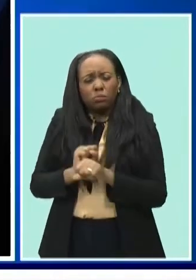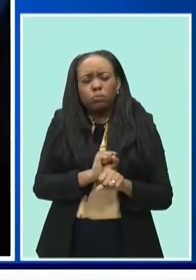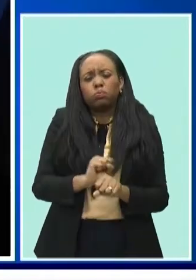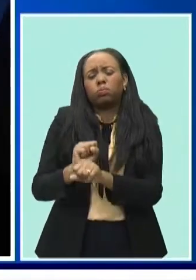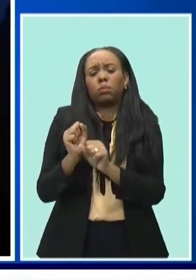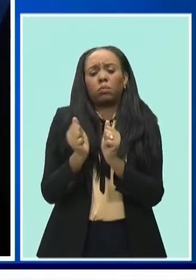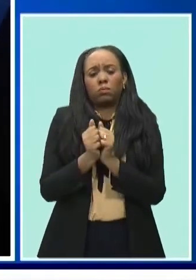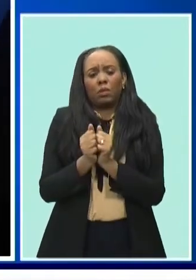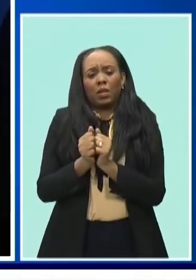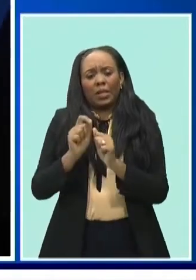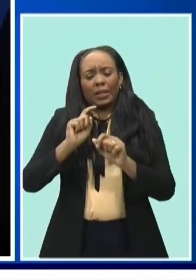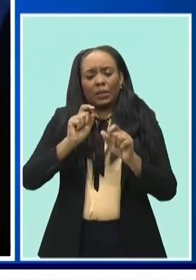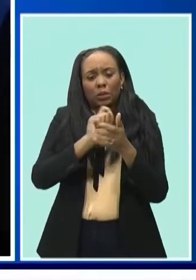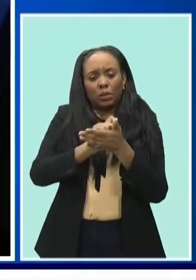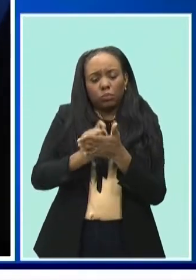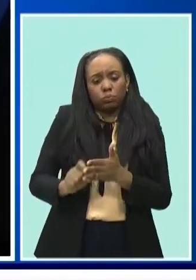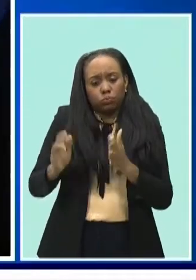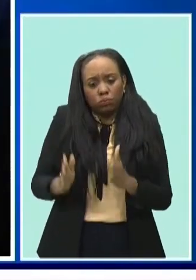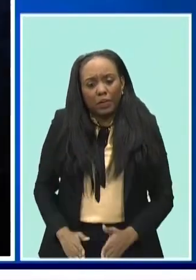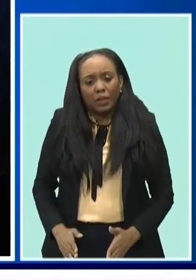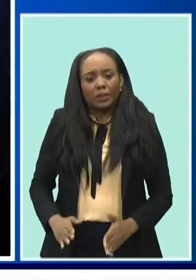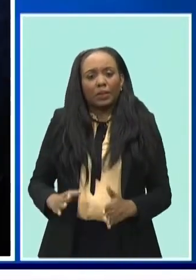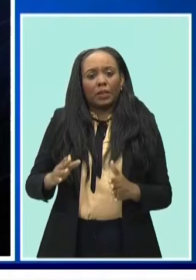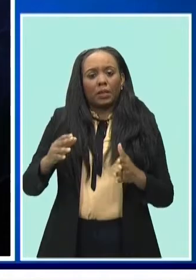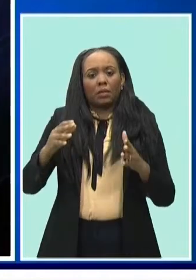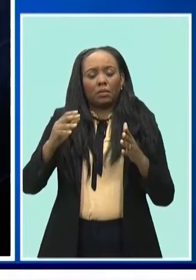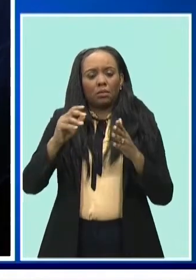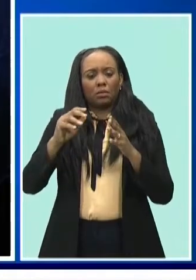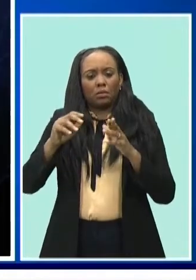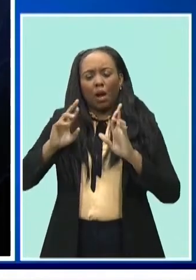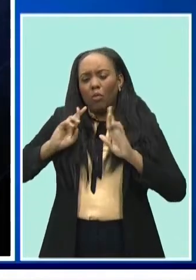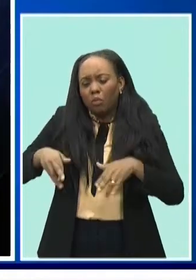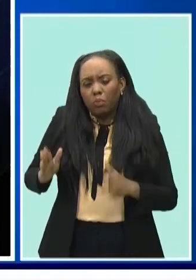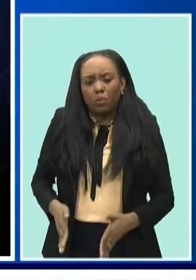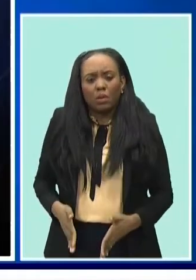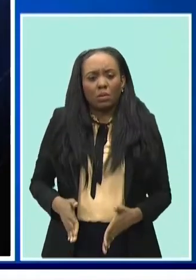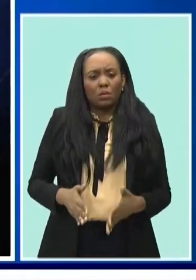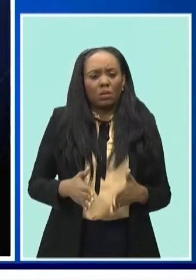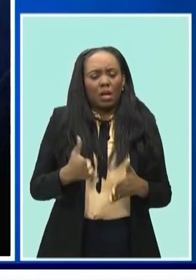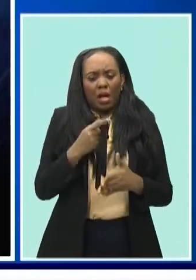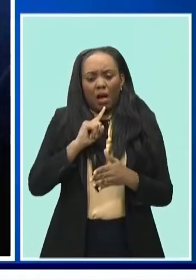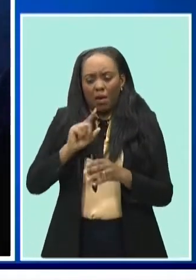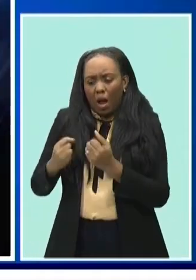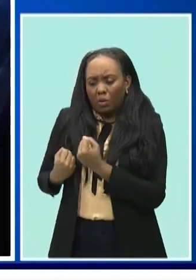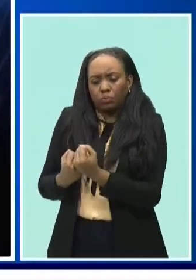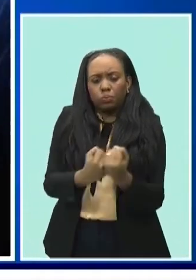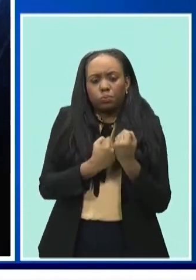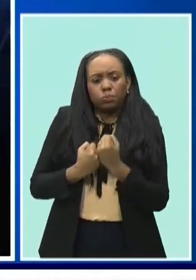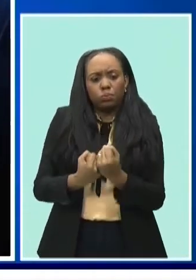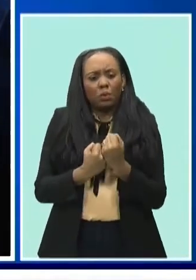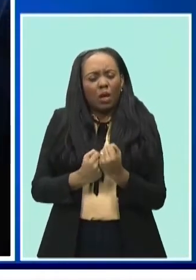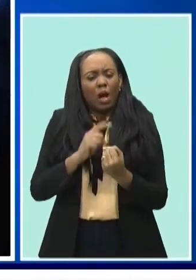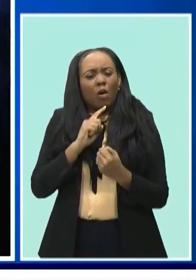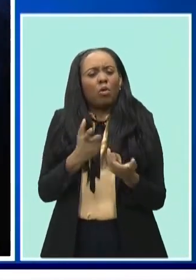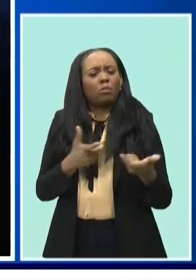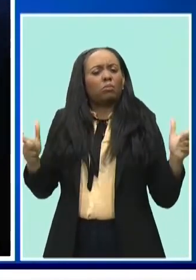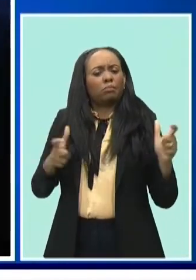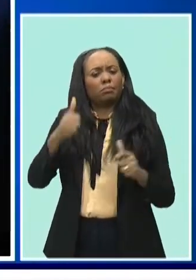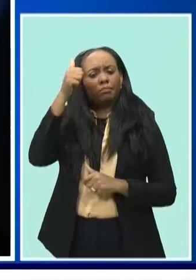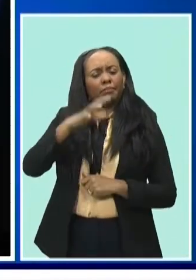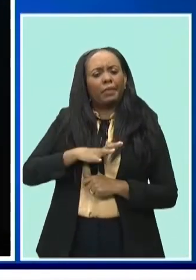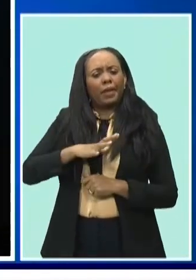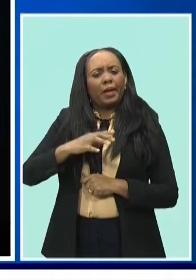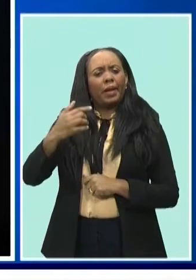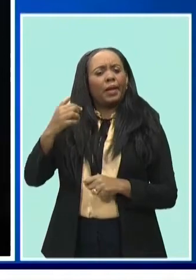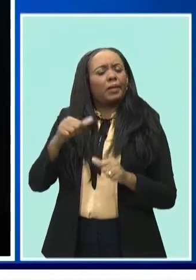this country. His intellectual acumen and fearlessness as a professional media Goliath will remain etched